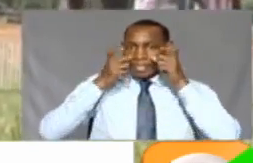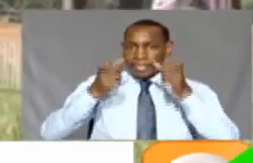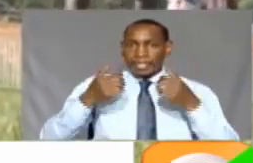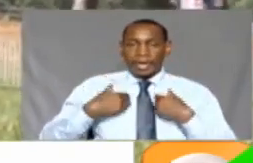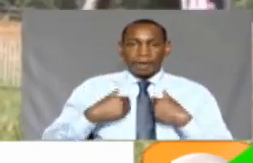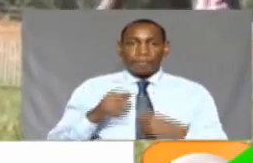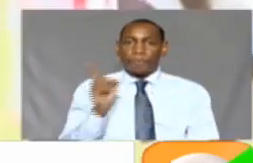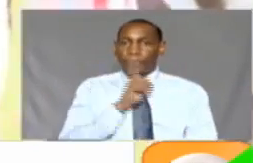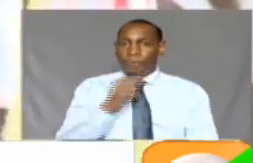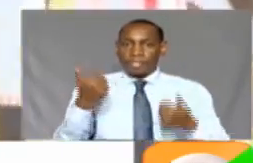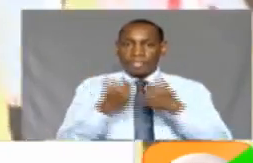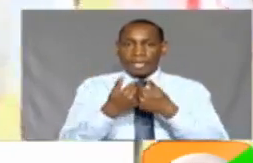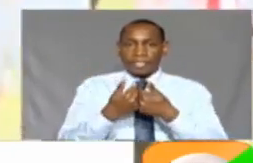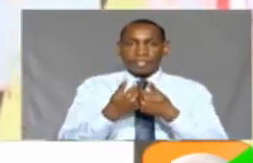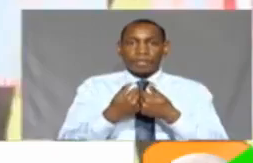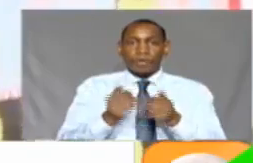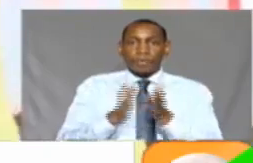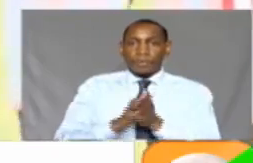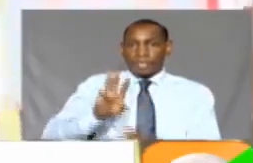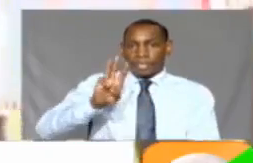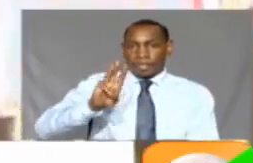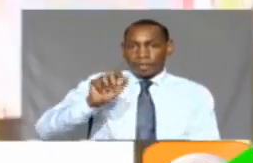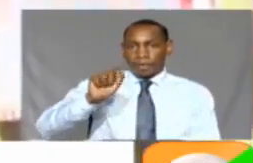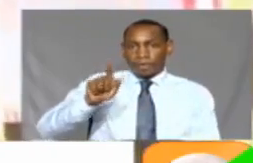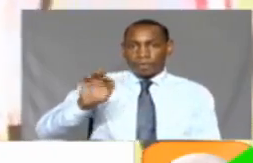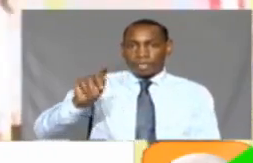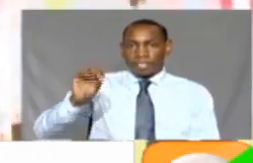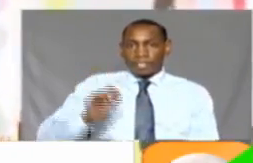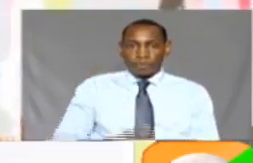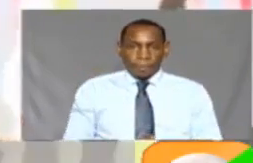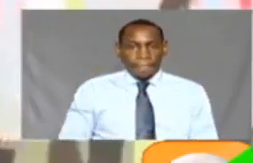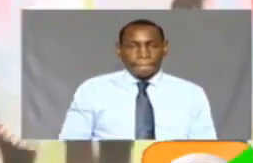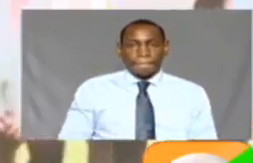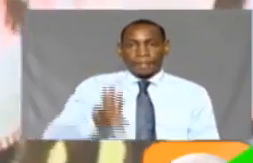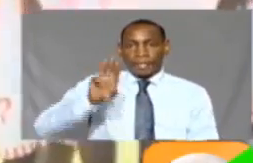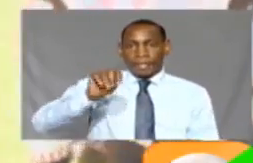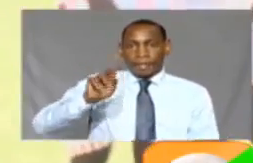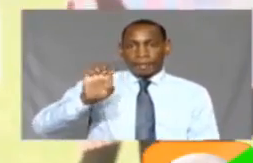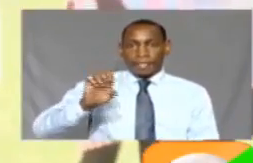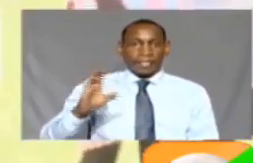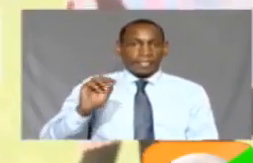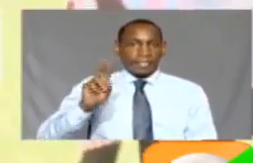have a tough home match against Wazito FC. Michael Kinyi for Citizen TV.